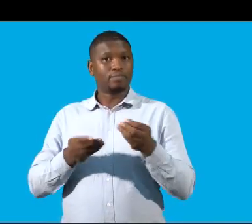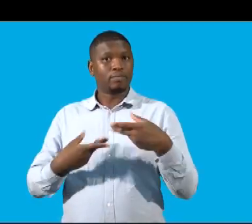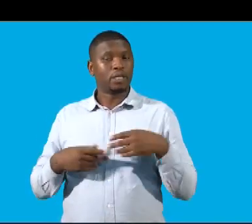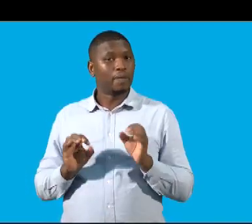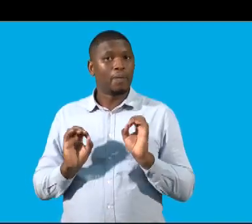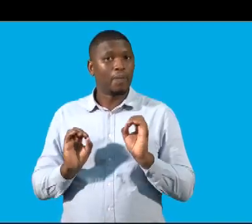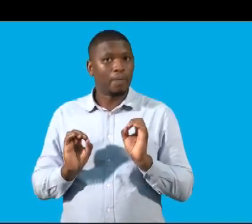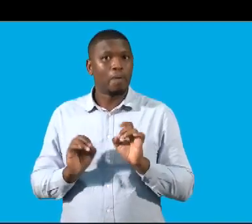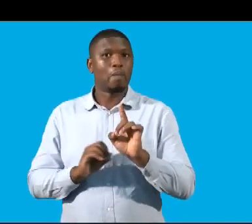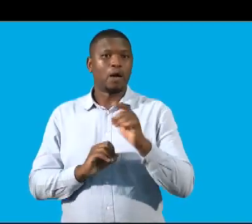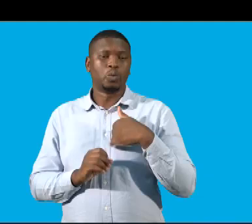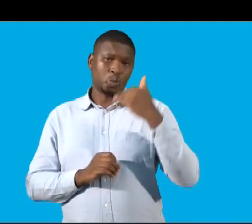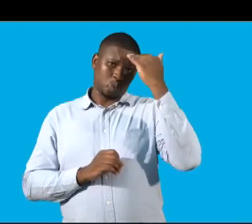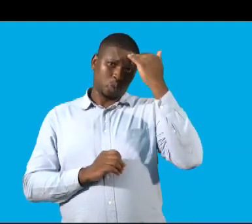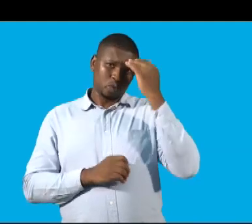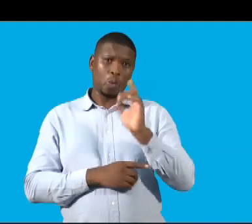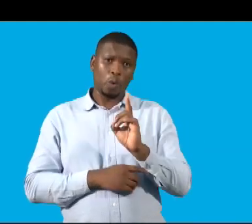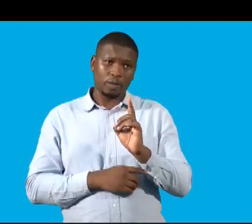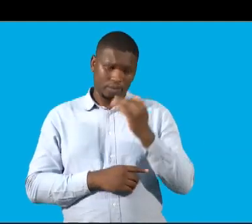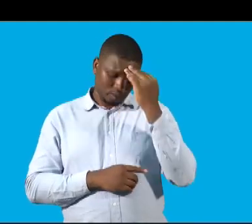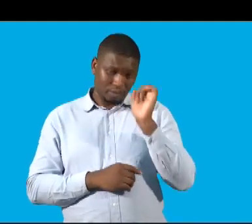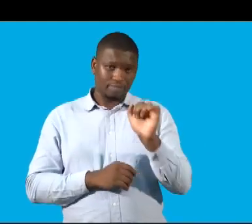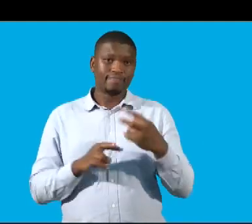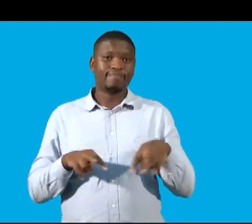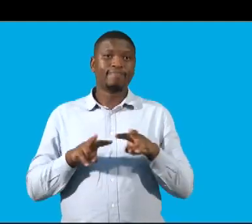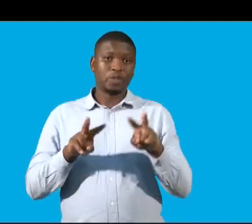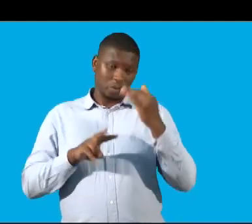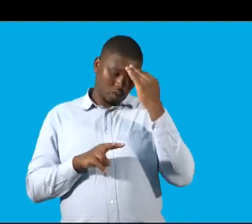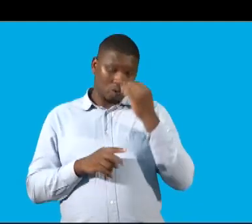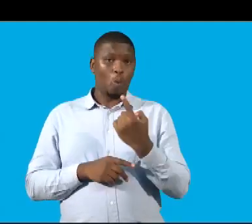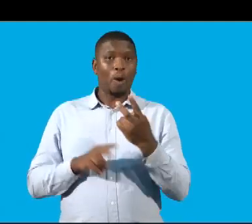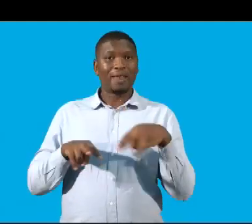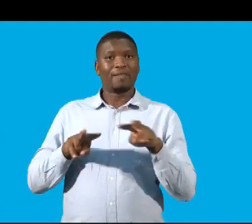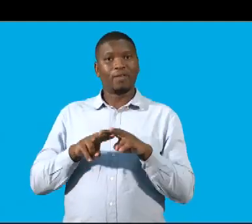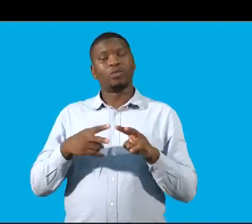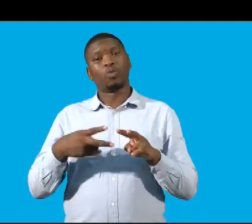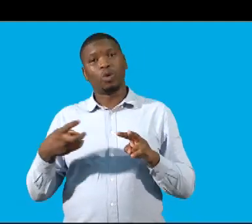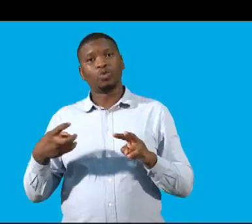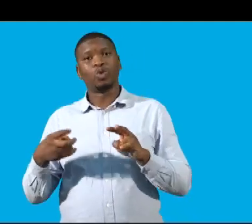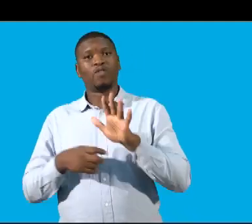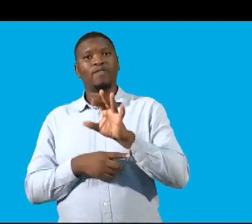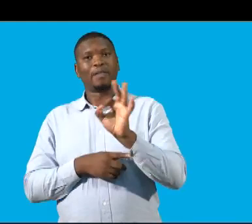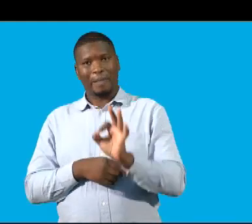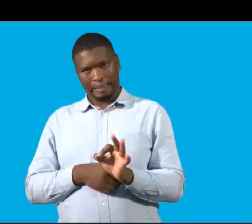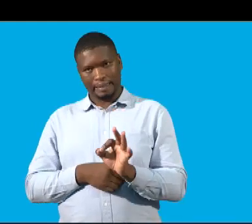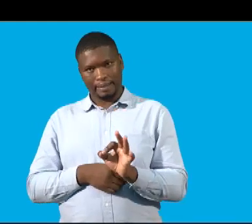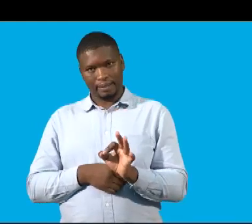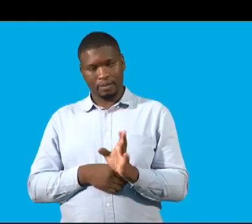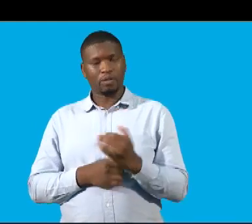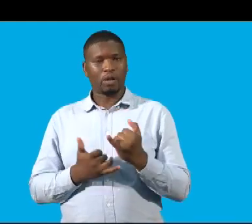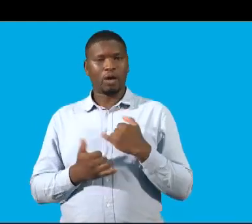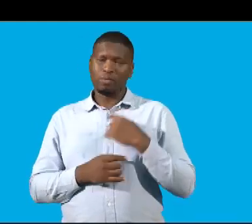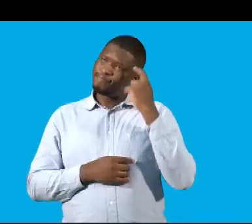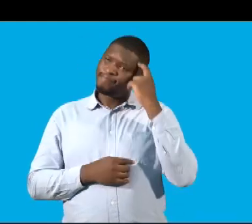values given, but what we do know about the values is that one value is 50%